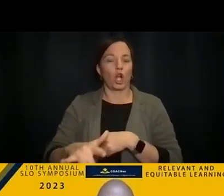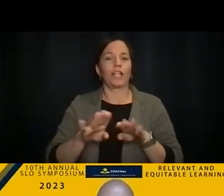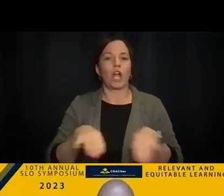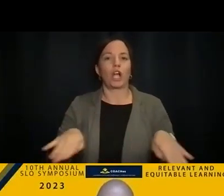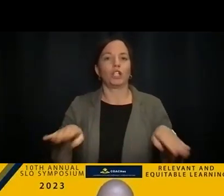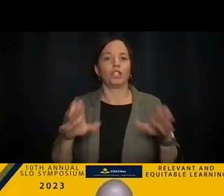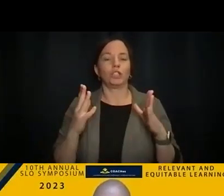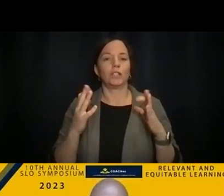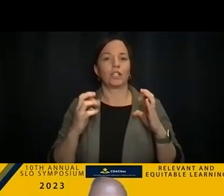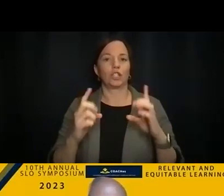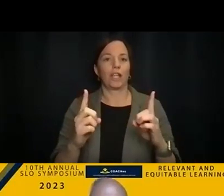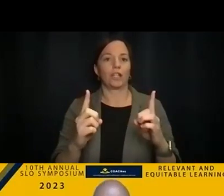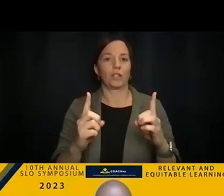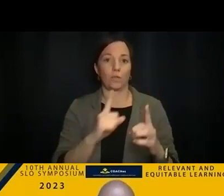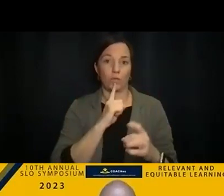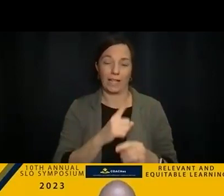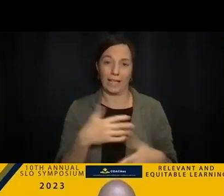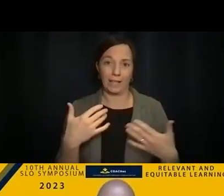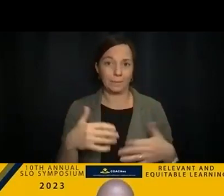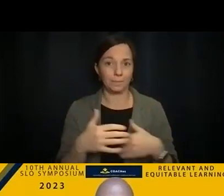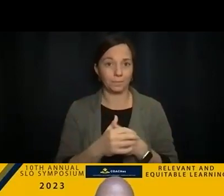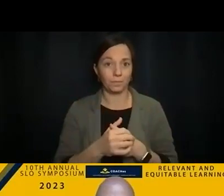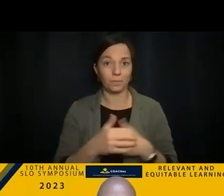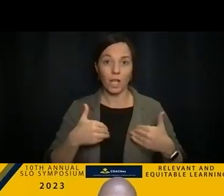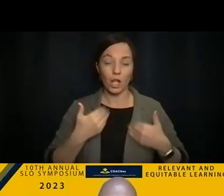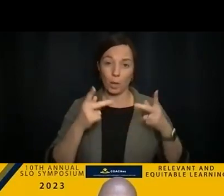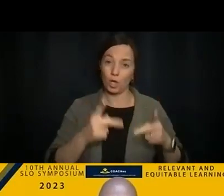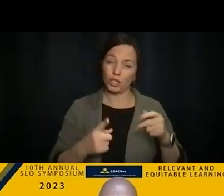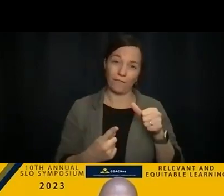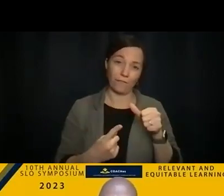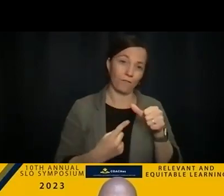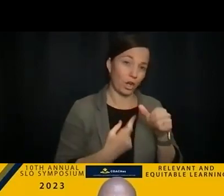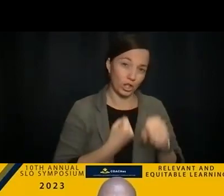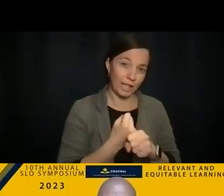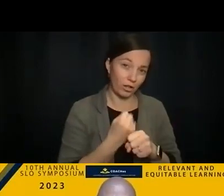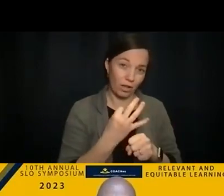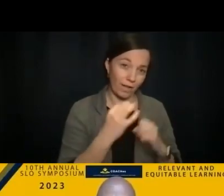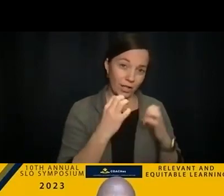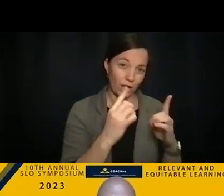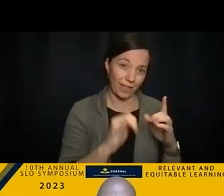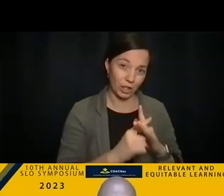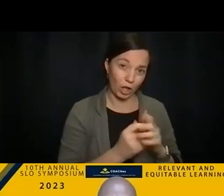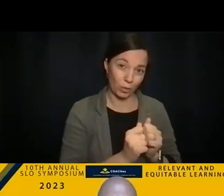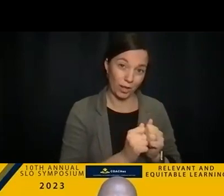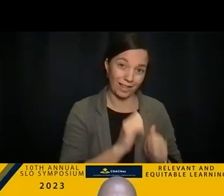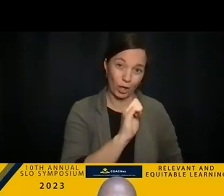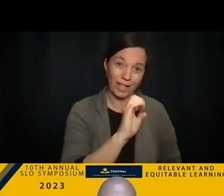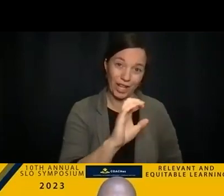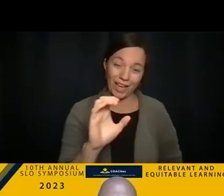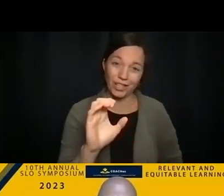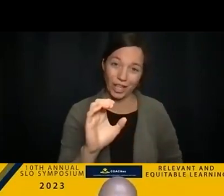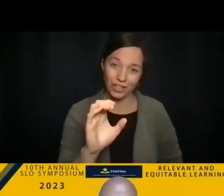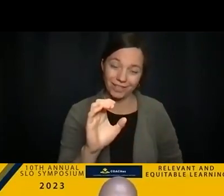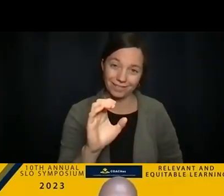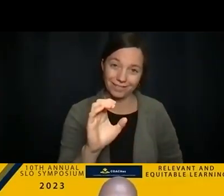that's as critical as a young person's first years in education, and that starts with early childhood education. And